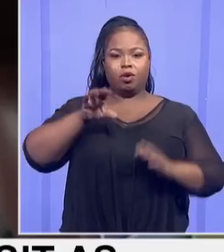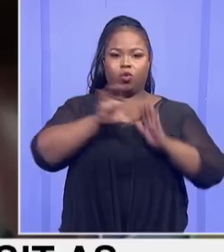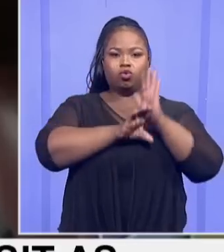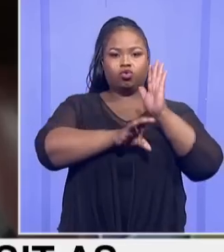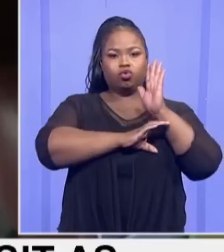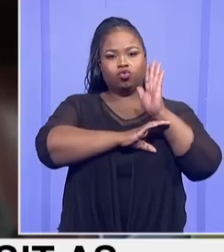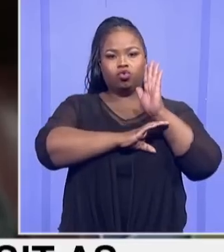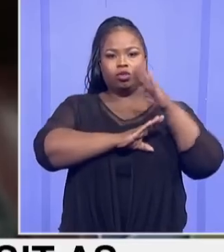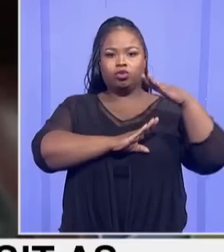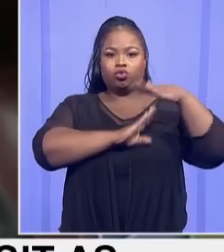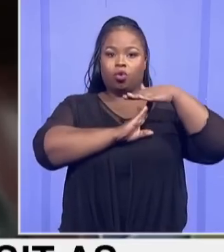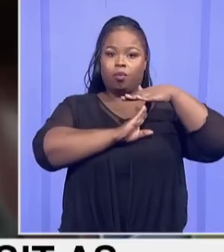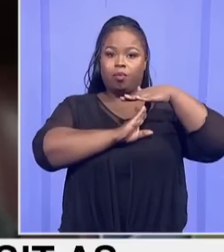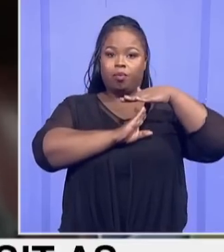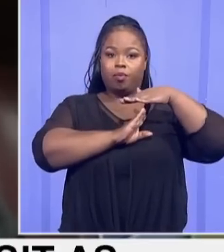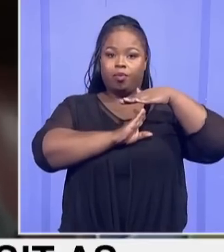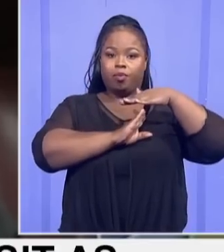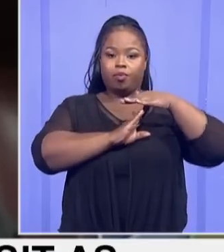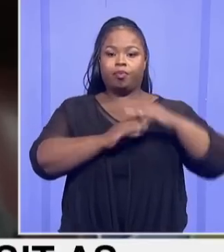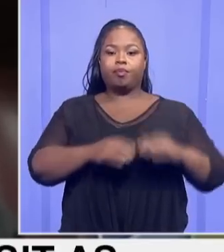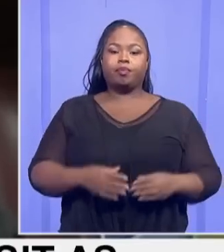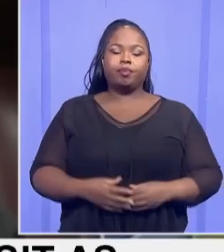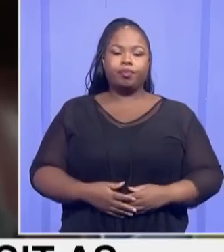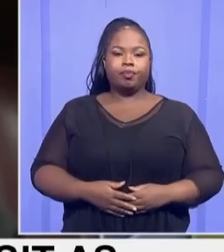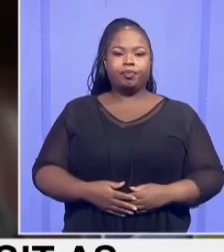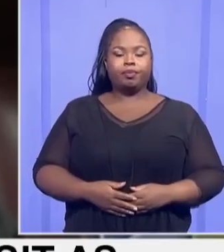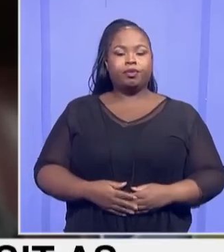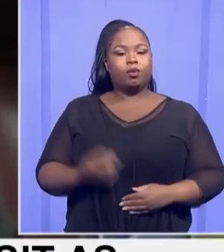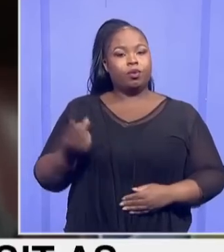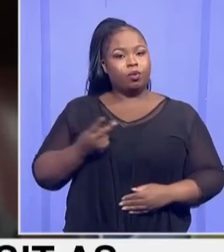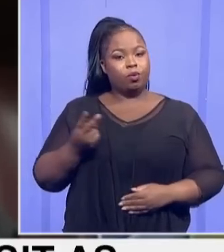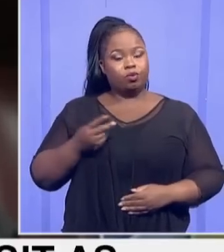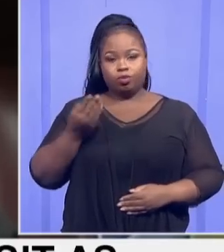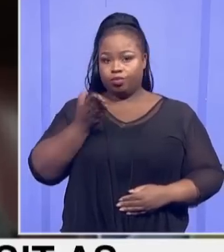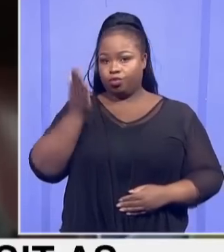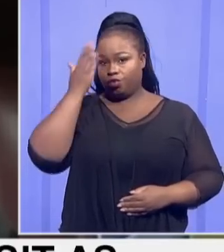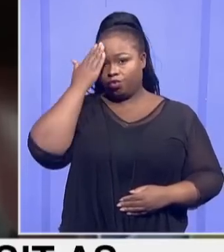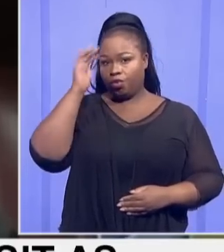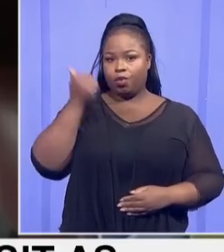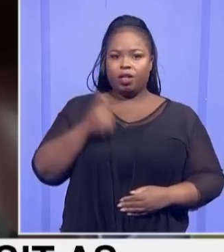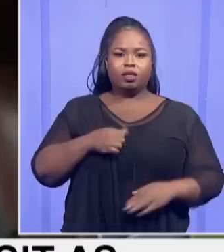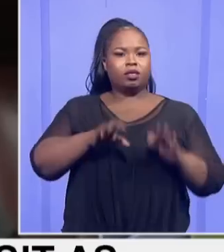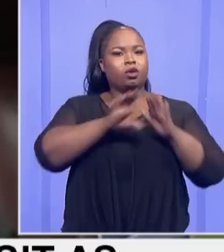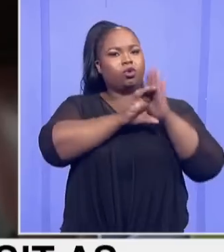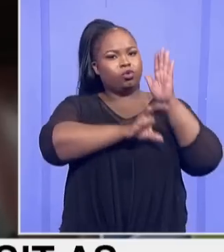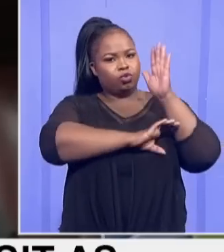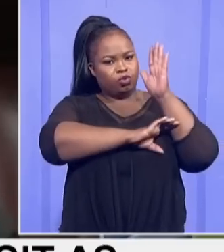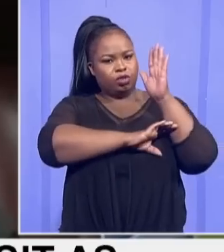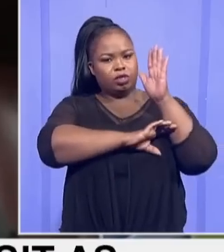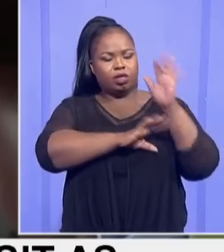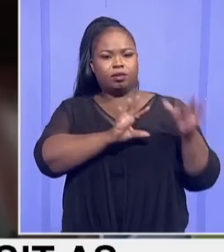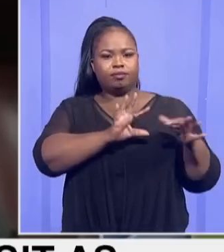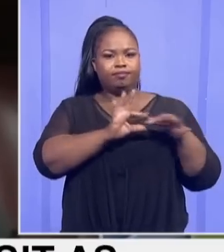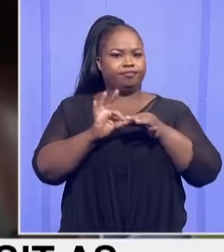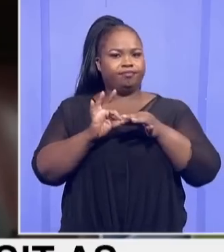Constitution and the rule of law. They are also aware of the constitutional enjoinder